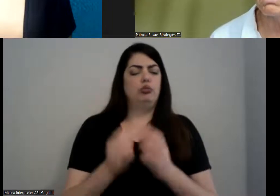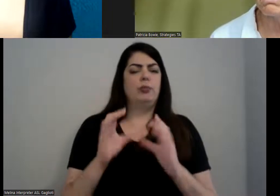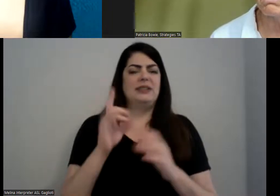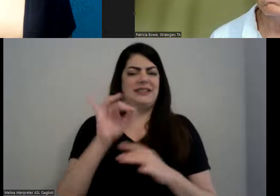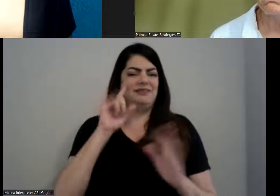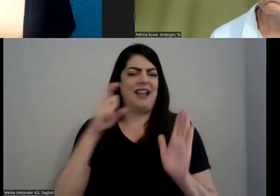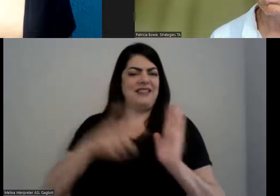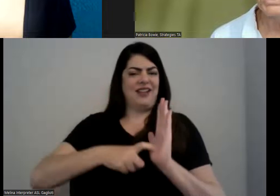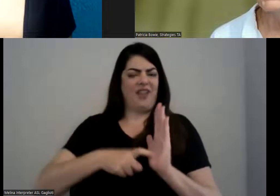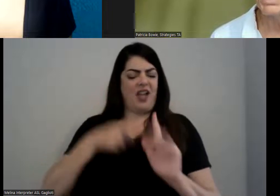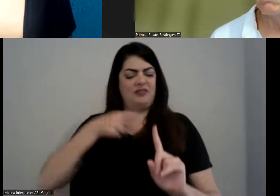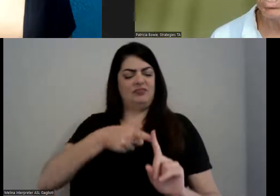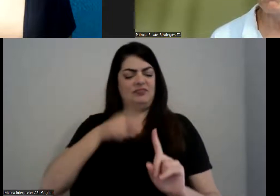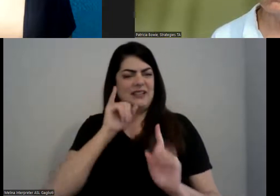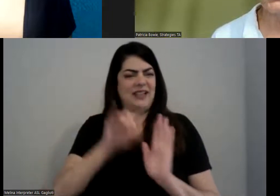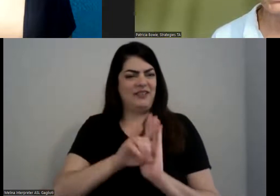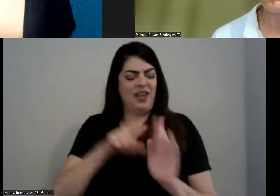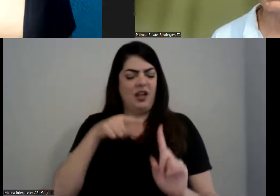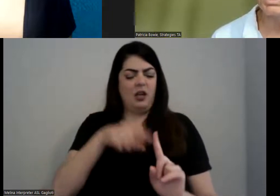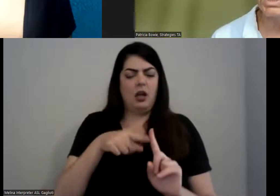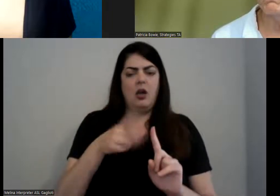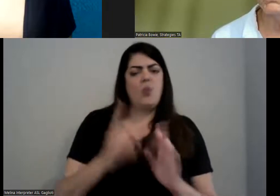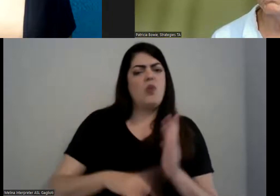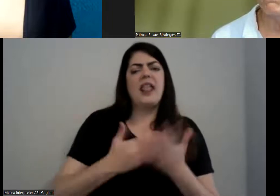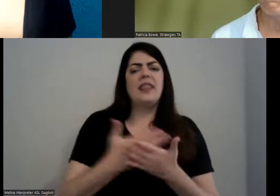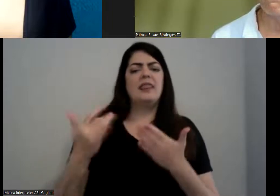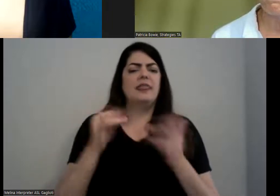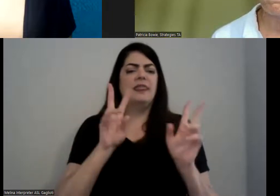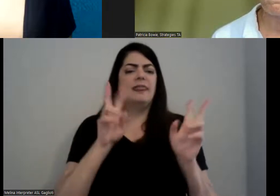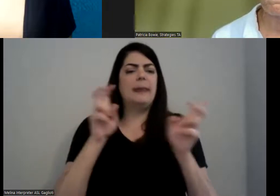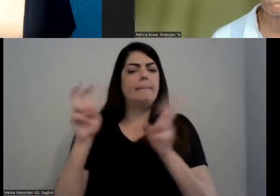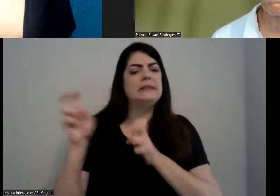success? Things that came up, what are some of the themes?